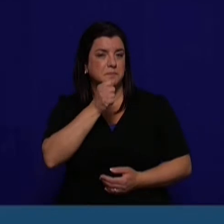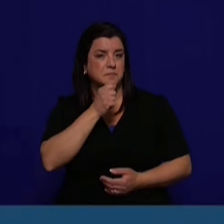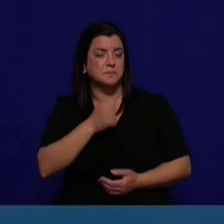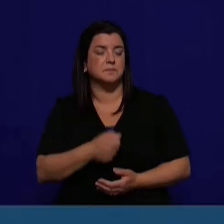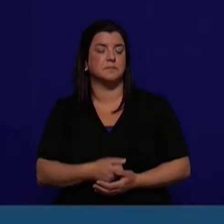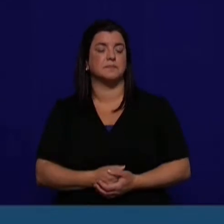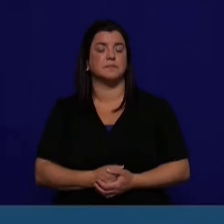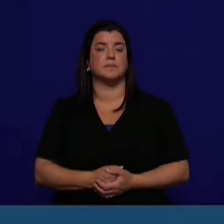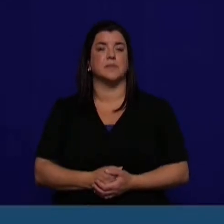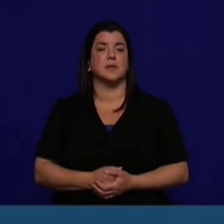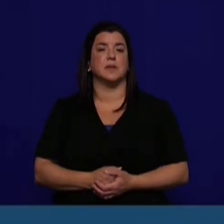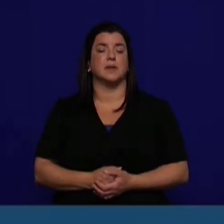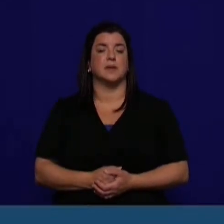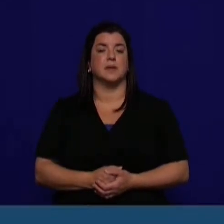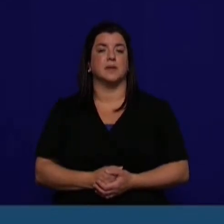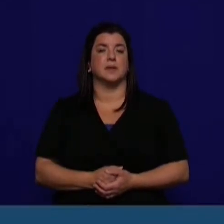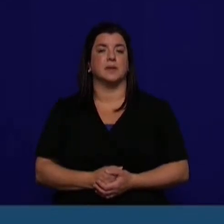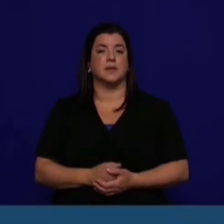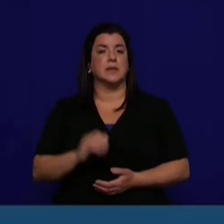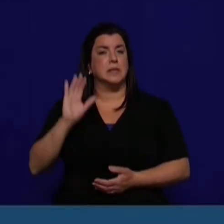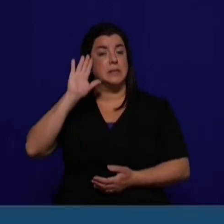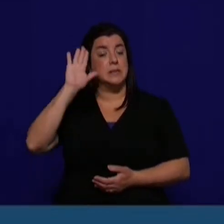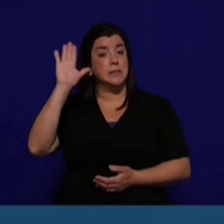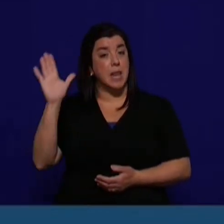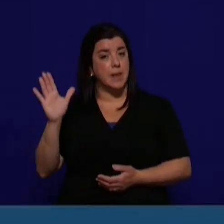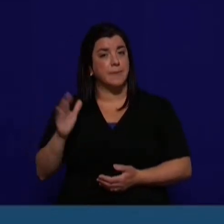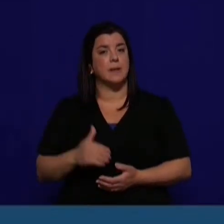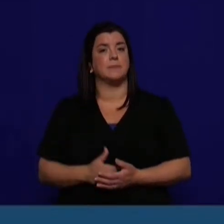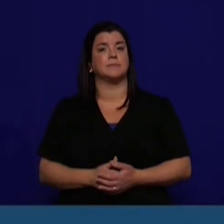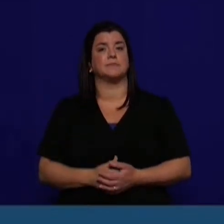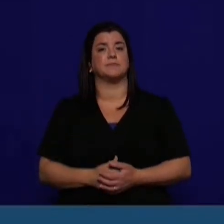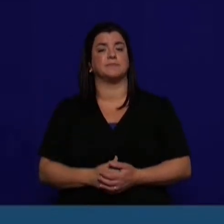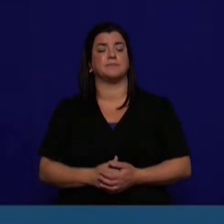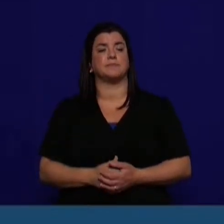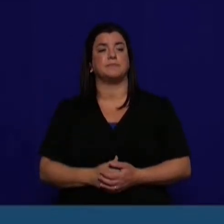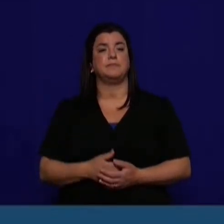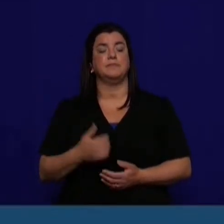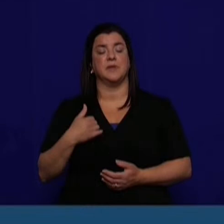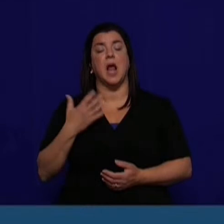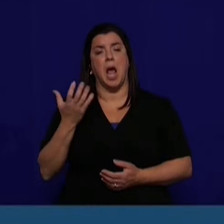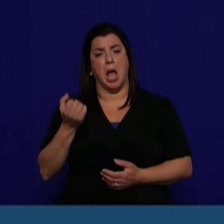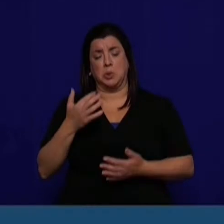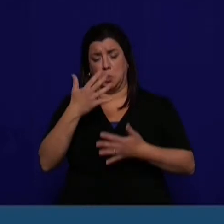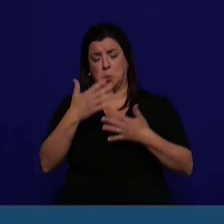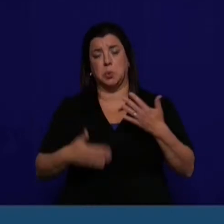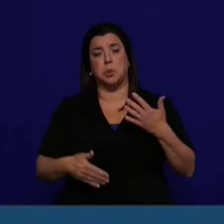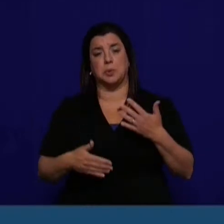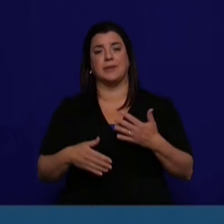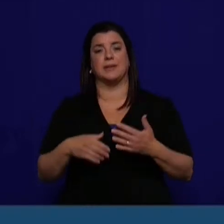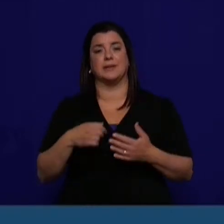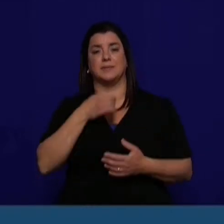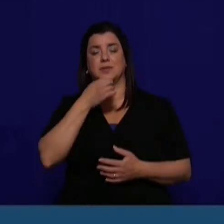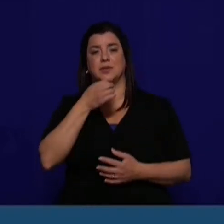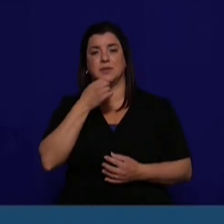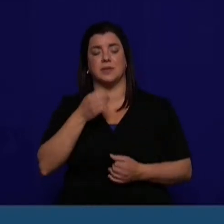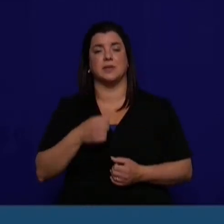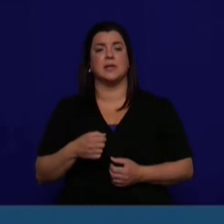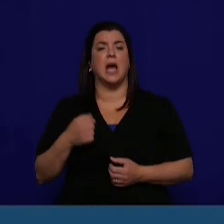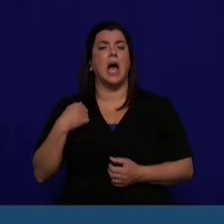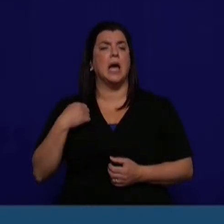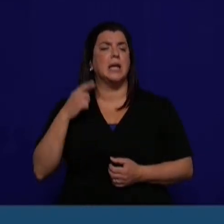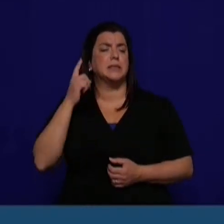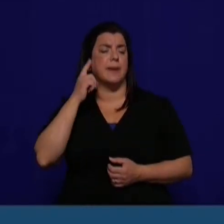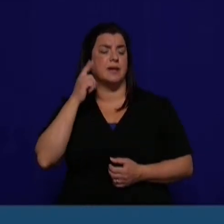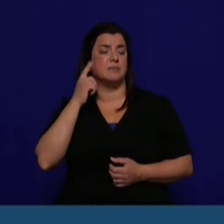Insellem lil kulħadd u nsellem lek Prof Xarmejn għandi numru ta' domandi. Kenna qatt tal-menti bħala Kamra tal-Aħbarijiet u kif